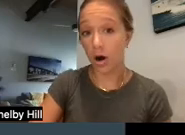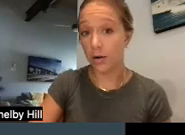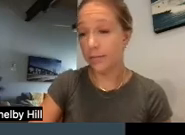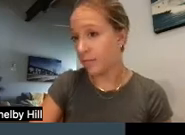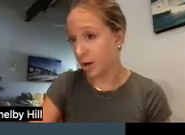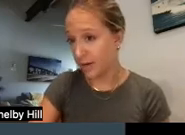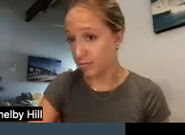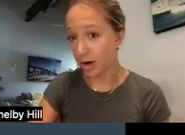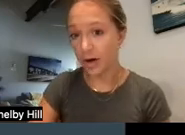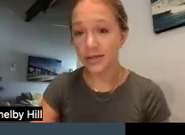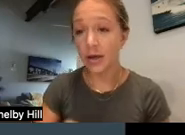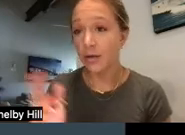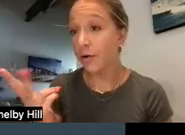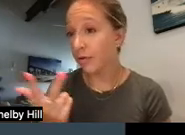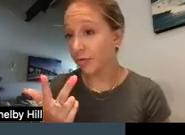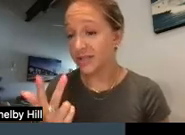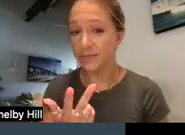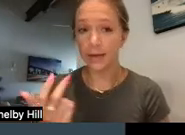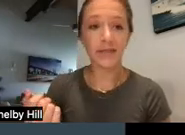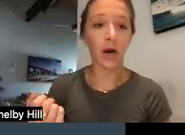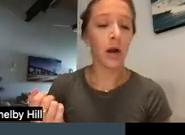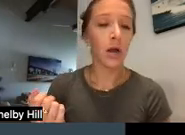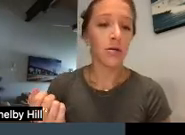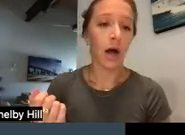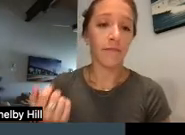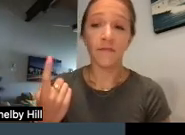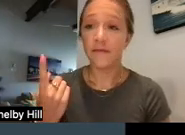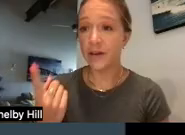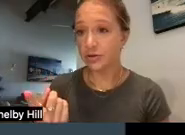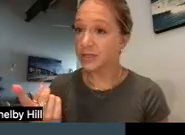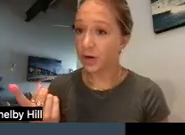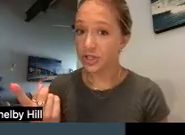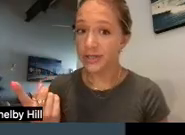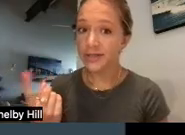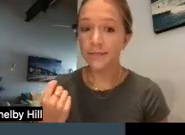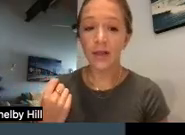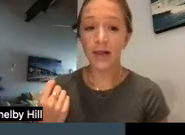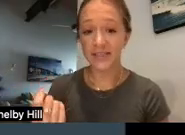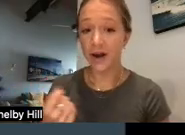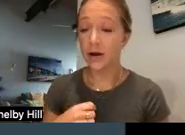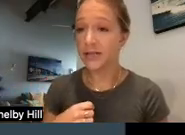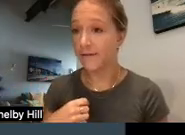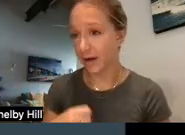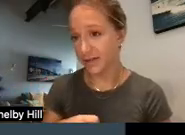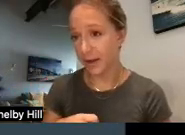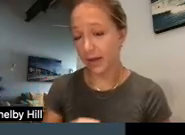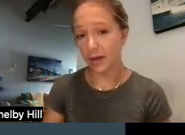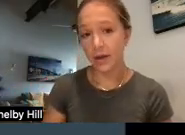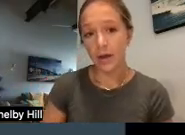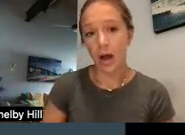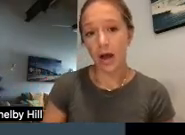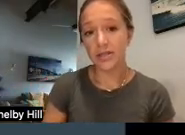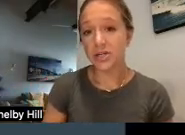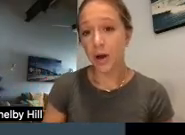What are non-manual markers? There are 3 subtypes here: facial expressions, classifiers, and finger